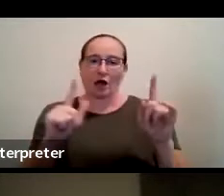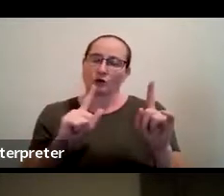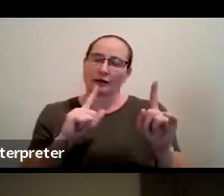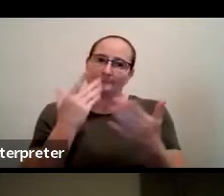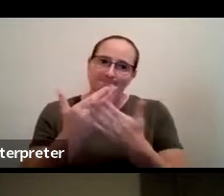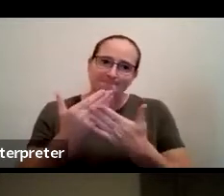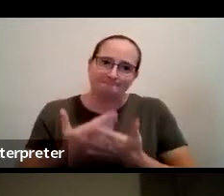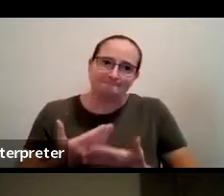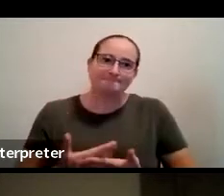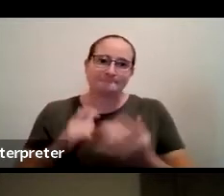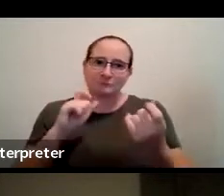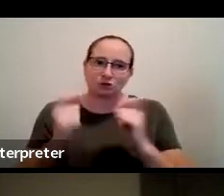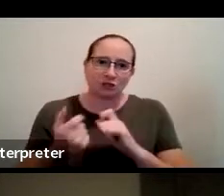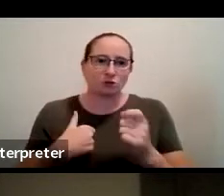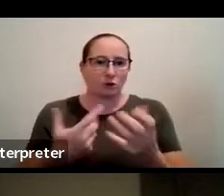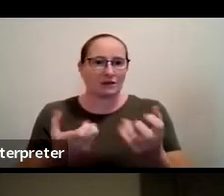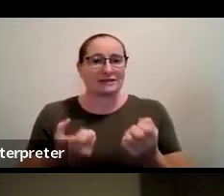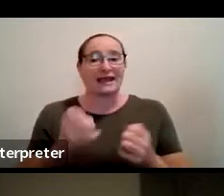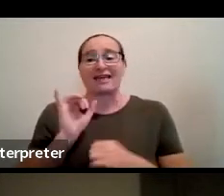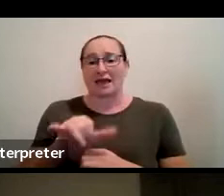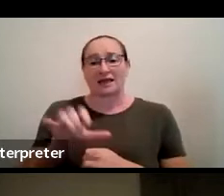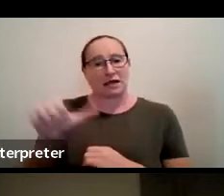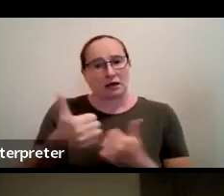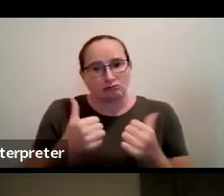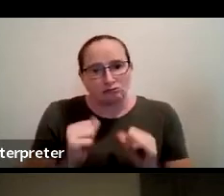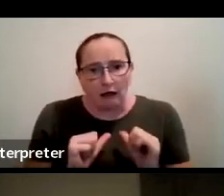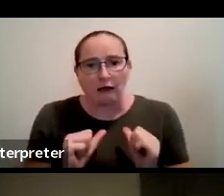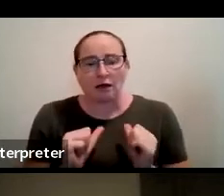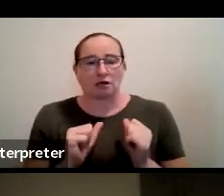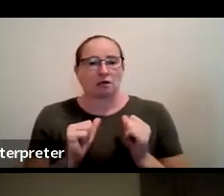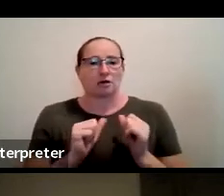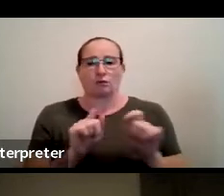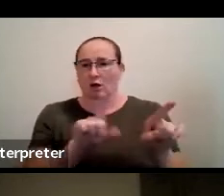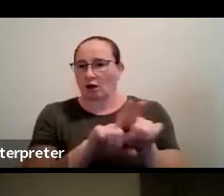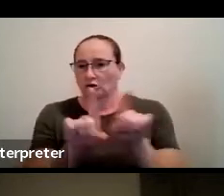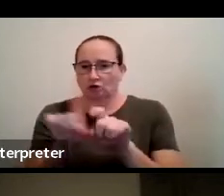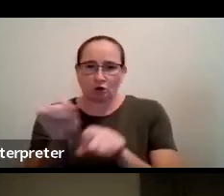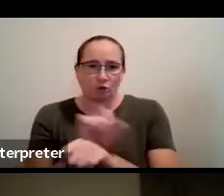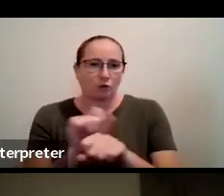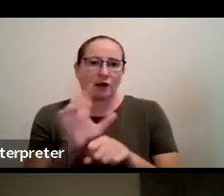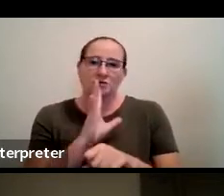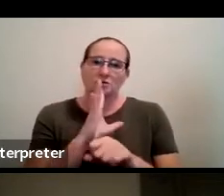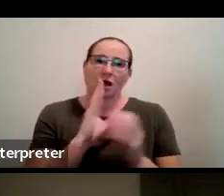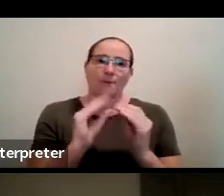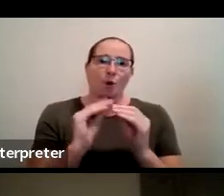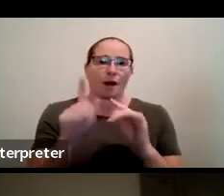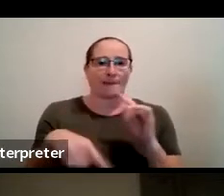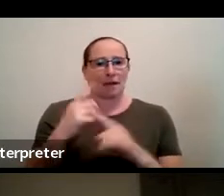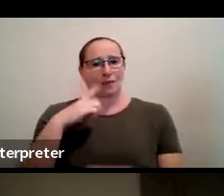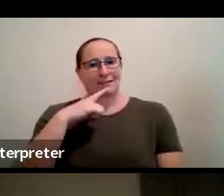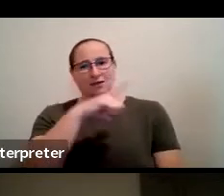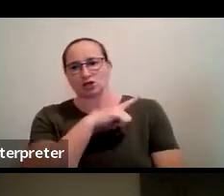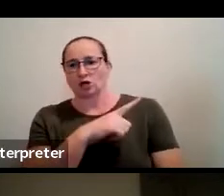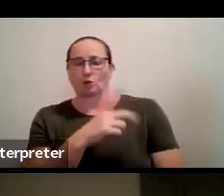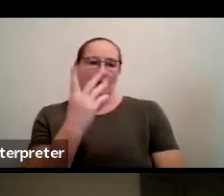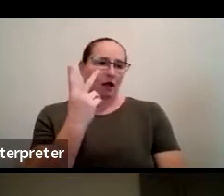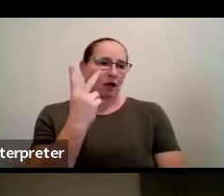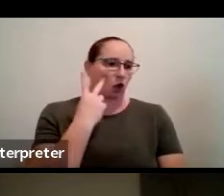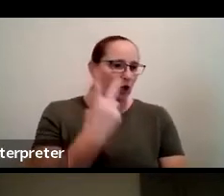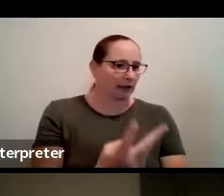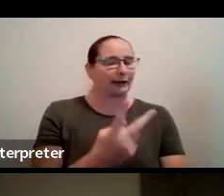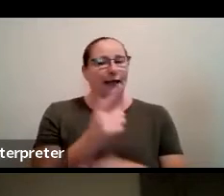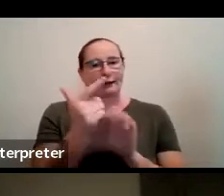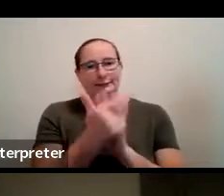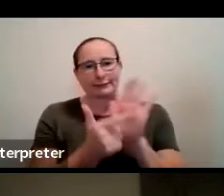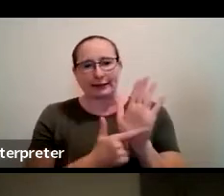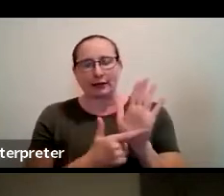changes we want to see from public health, that's another attempt. We're also working, I talked a bit about the legislation. We're looking at legal and regulatory solutions. So